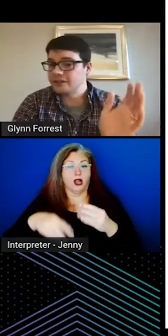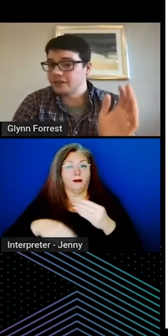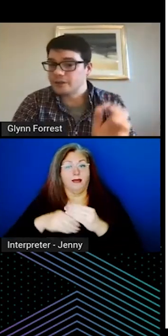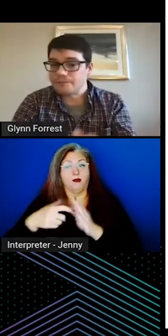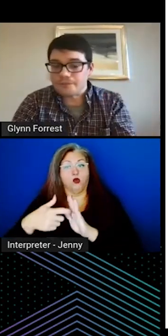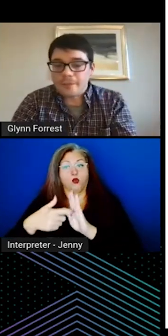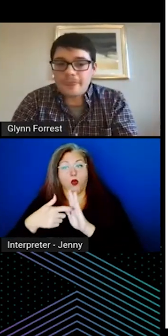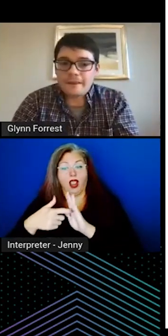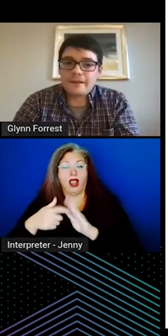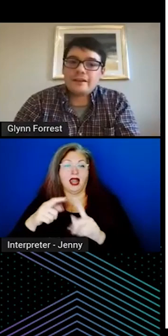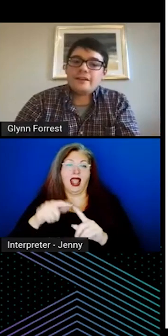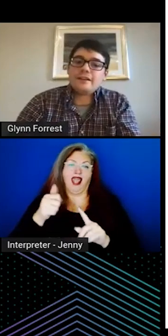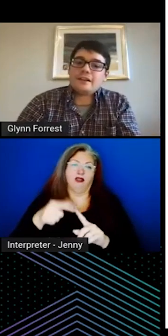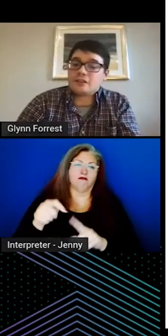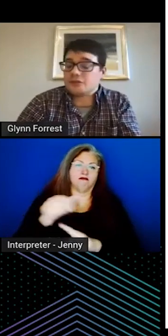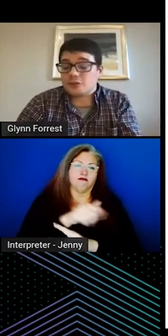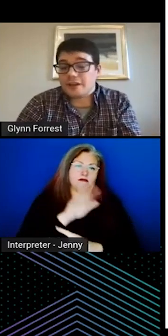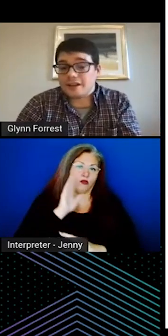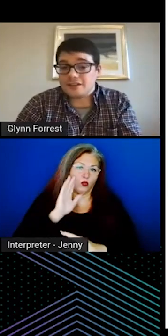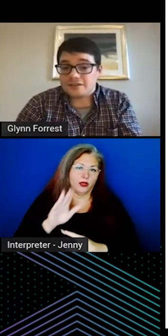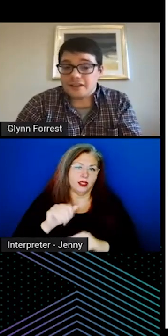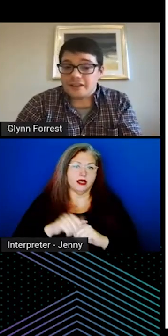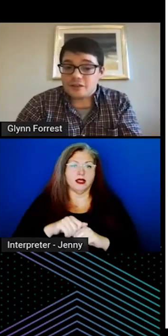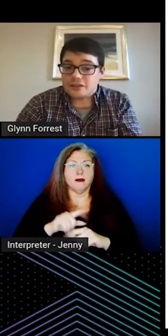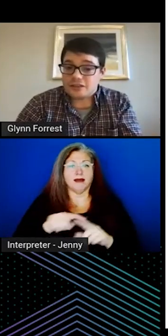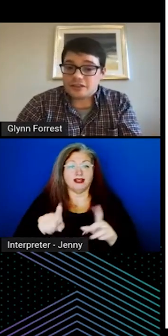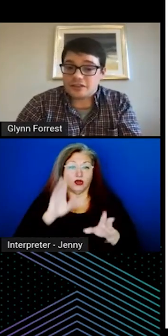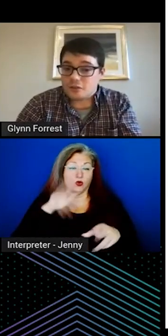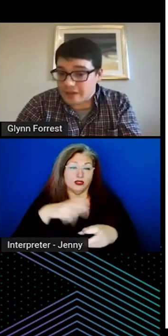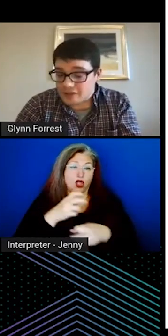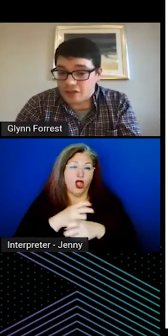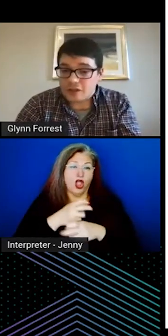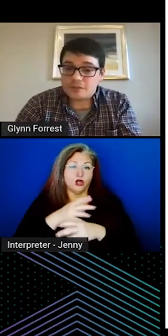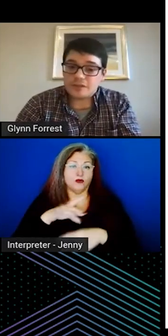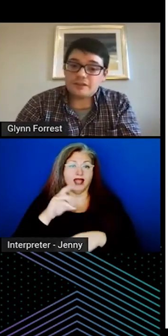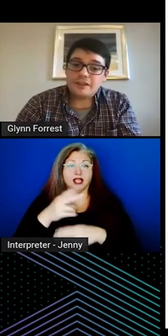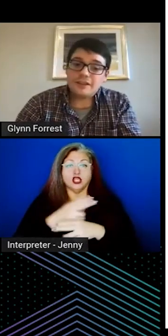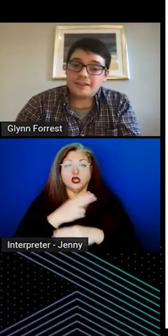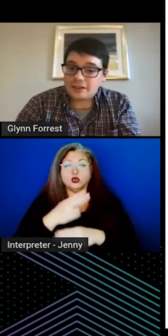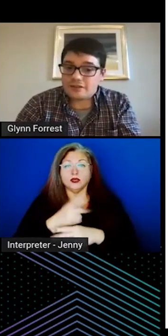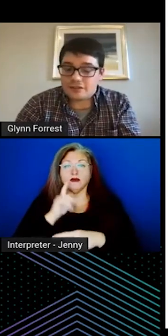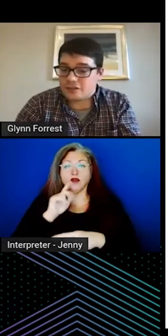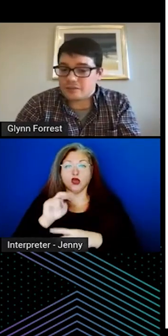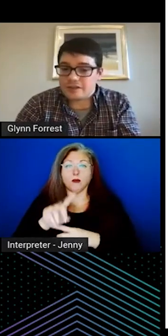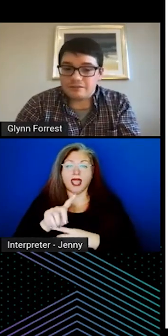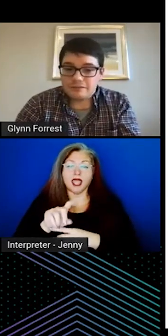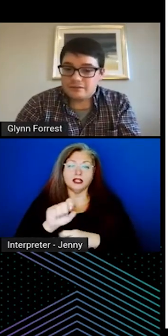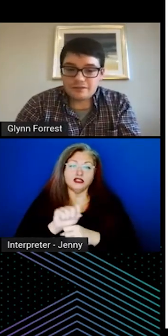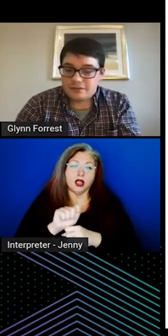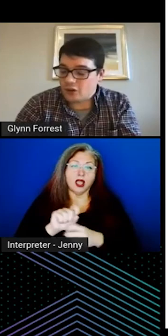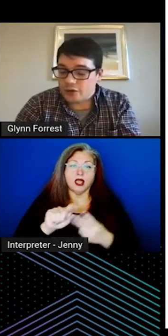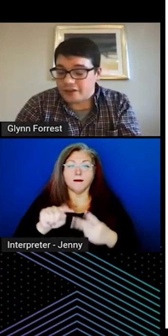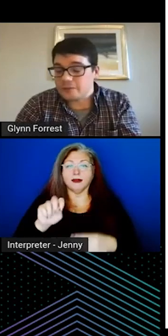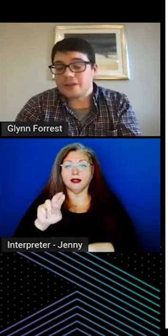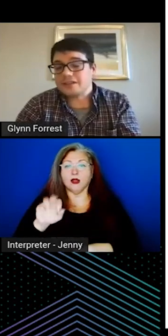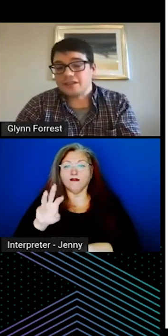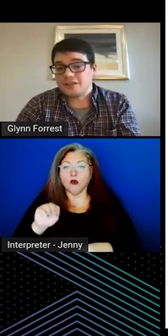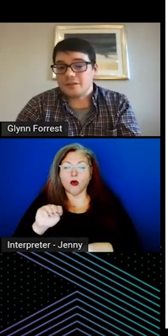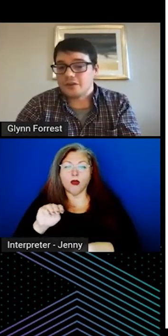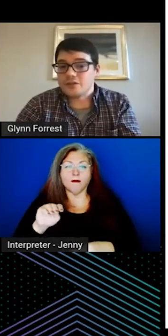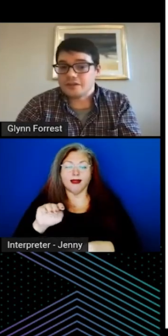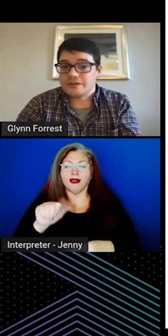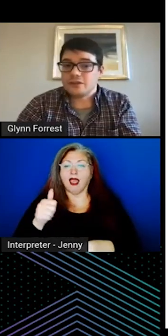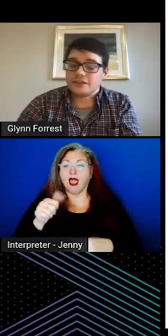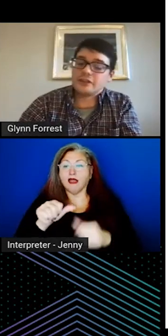get rid of the other one. It's also quite hard to find the usages in Nomad jobs and Terraform and all the other places